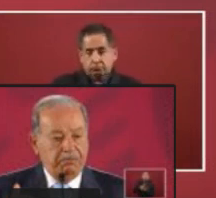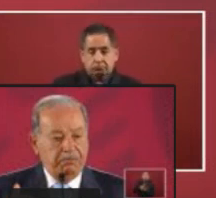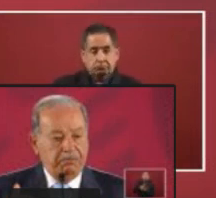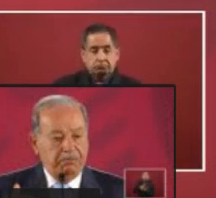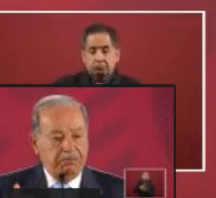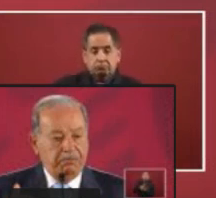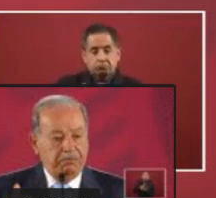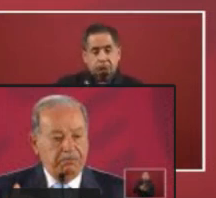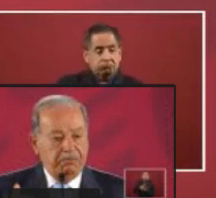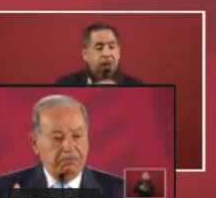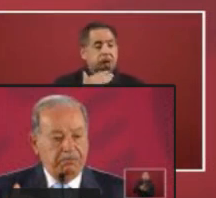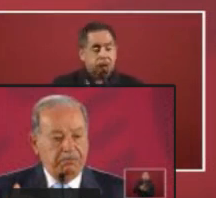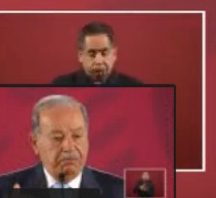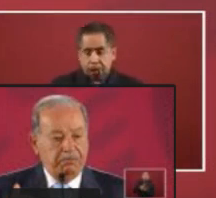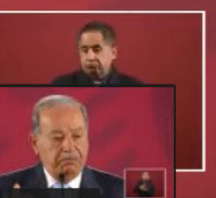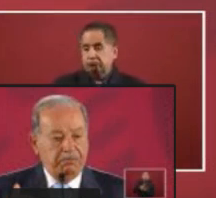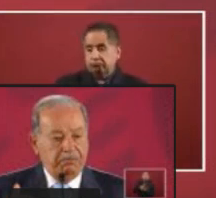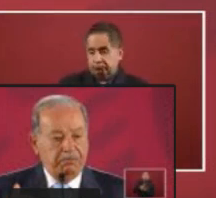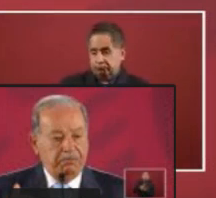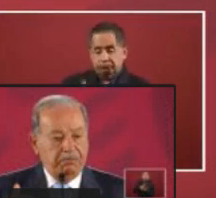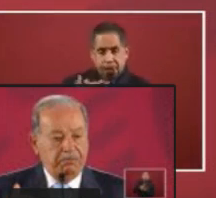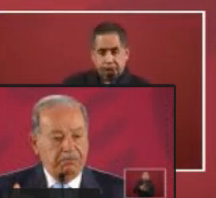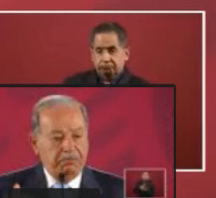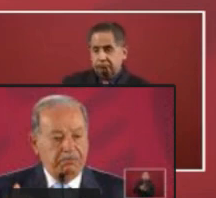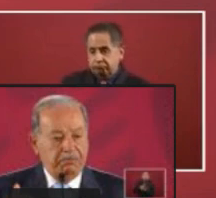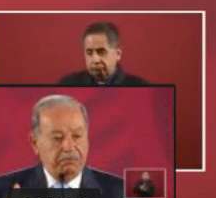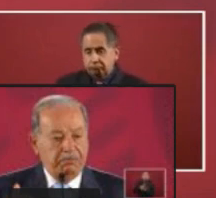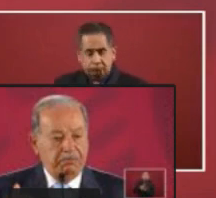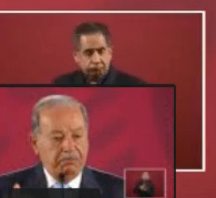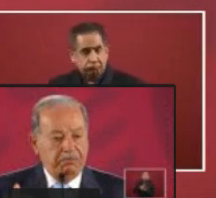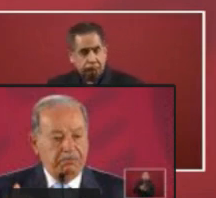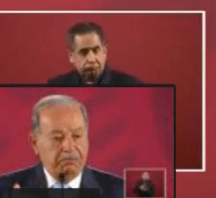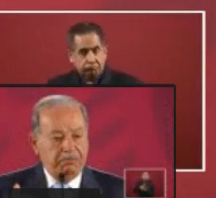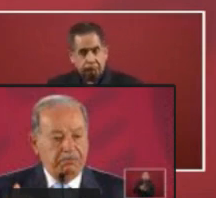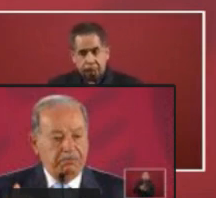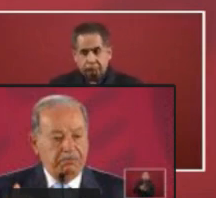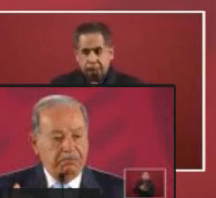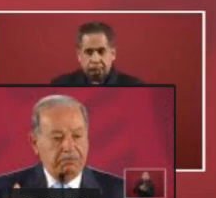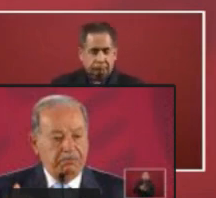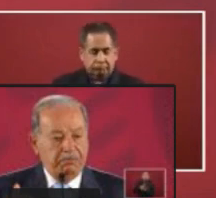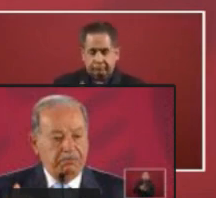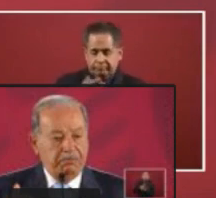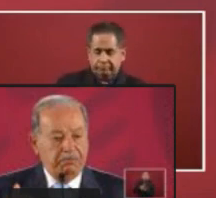land transport. It turned out to be half of what if we transported.